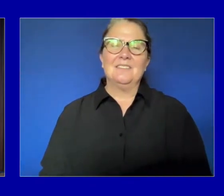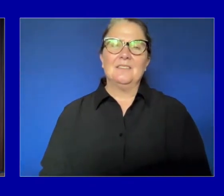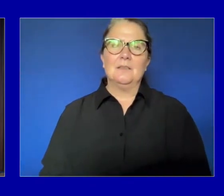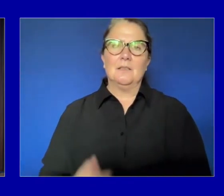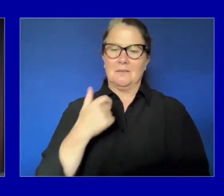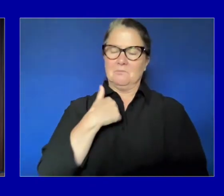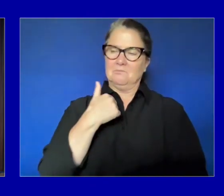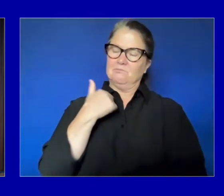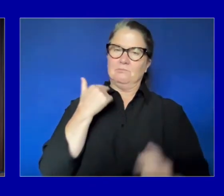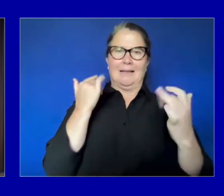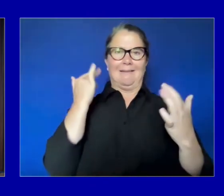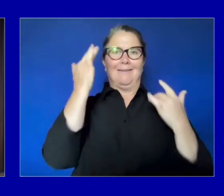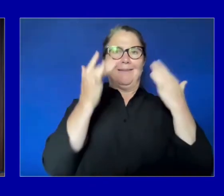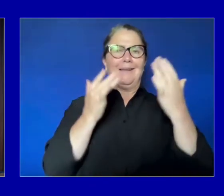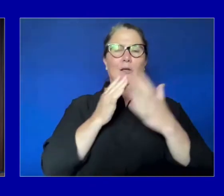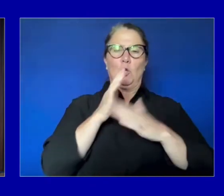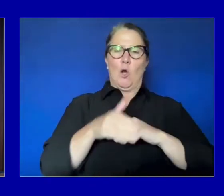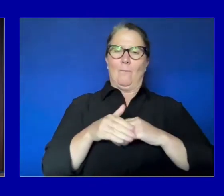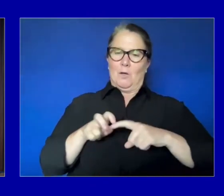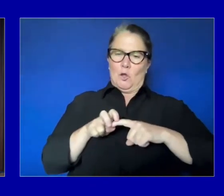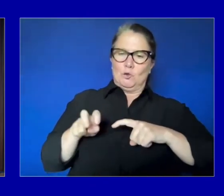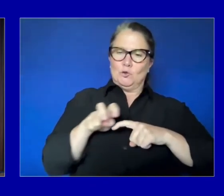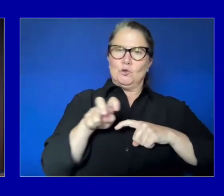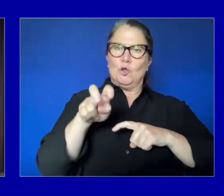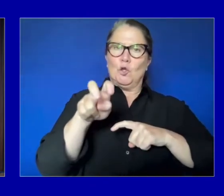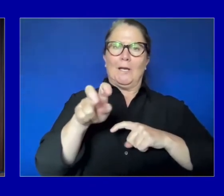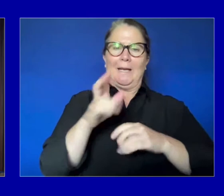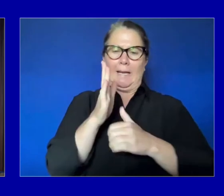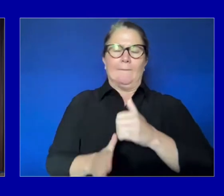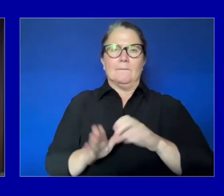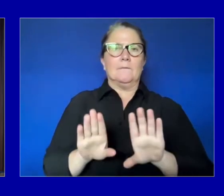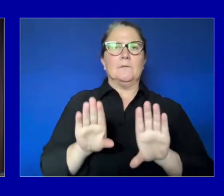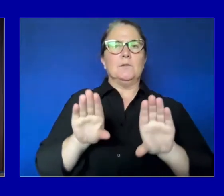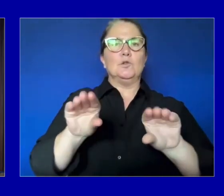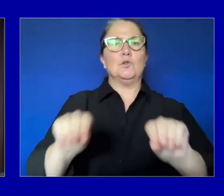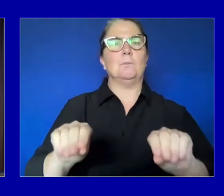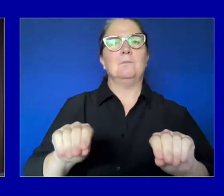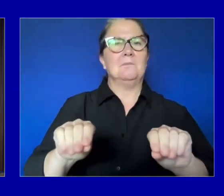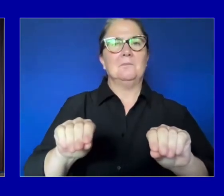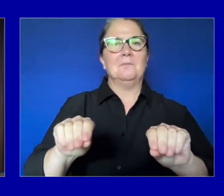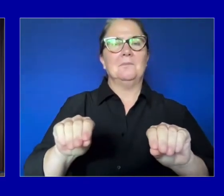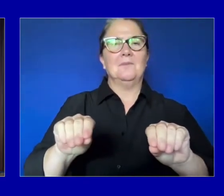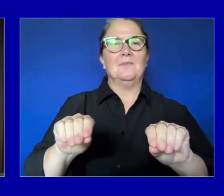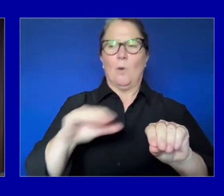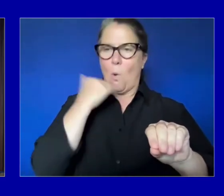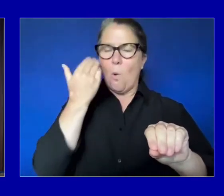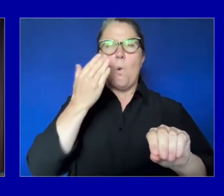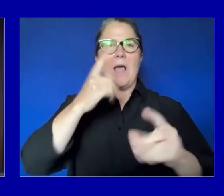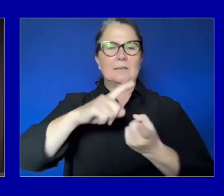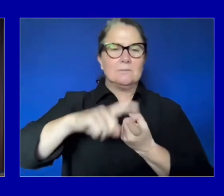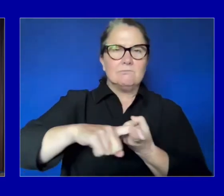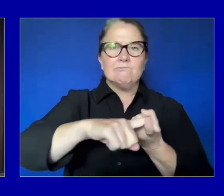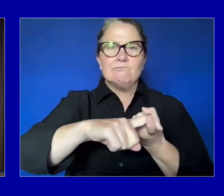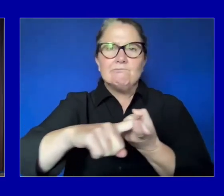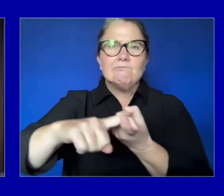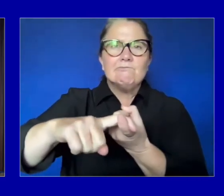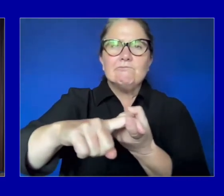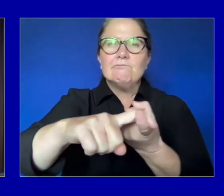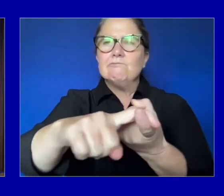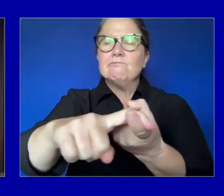that that journey is ongoing, but it's rooted in these ancient ways of knowing, and the ways in which country tell us what it